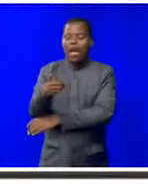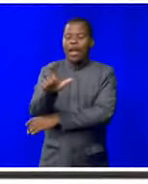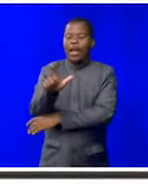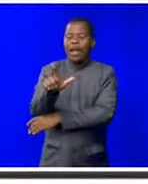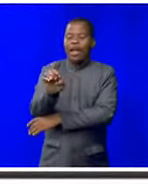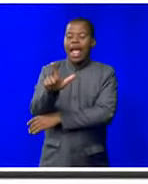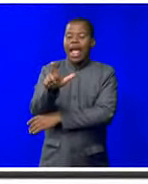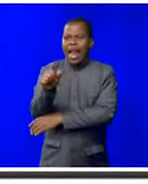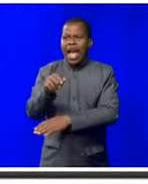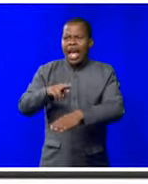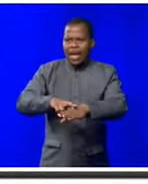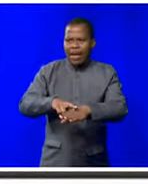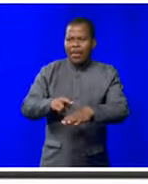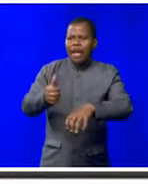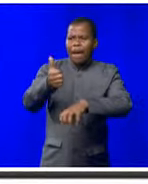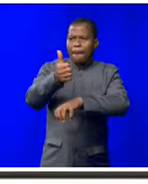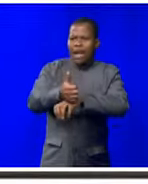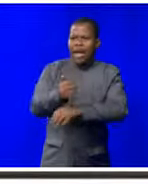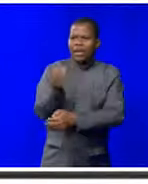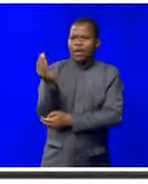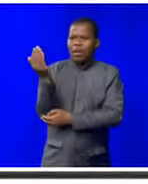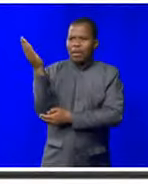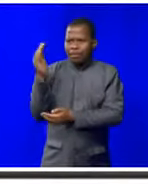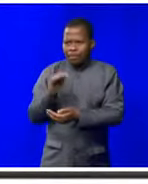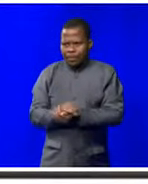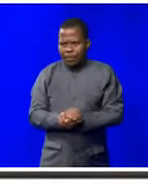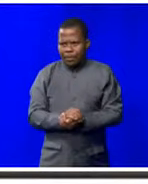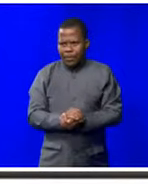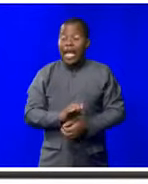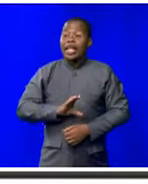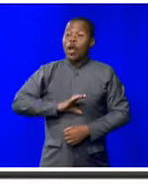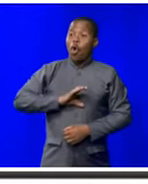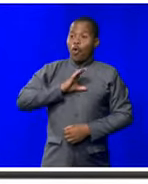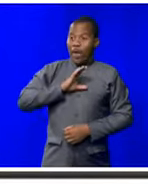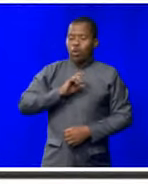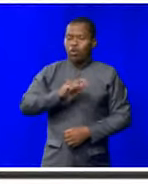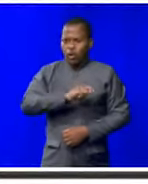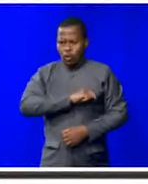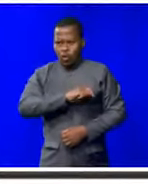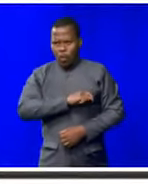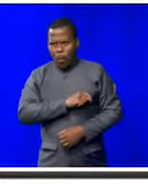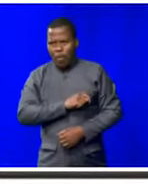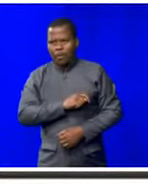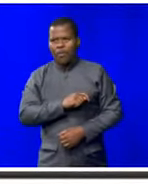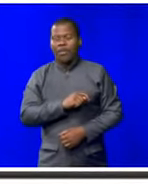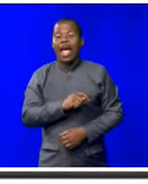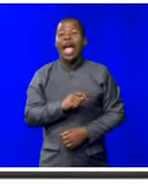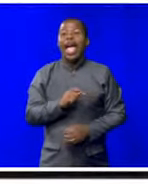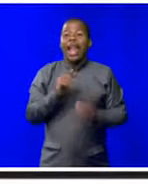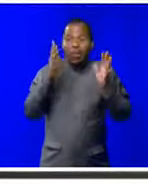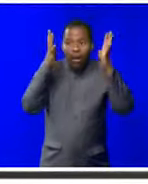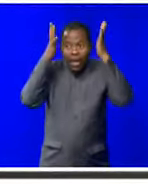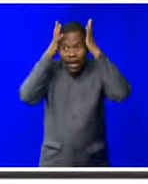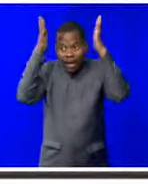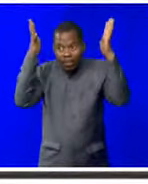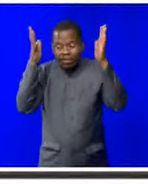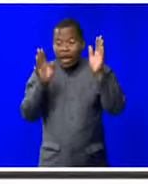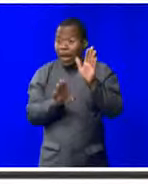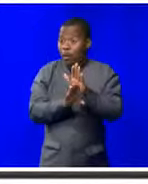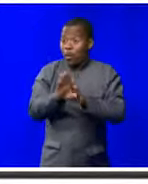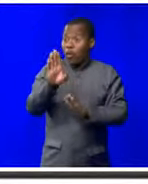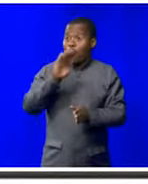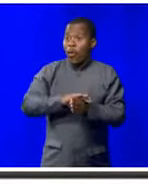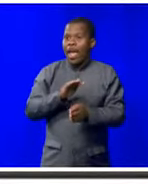are confident that this program will foster positive change and bring about a brighter future for our country.